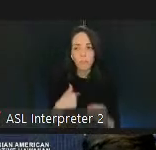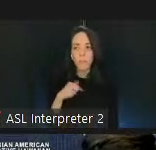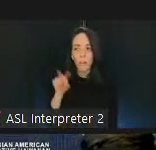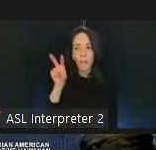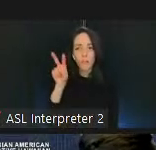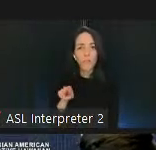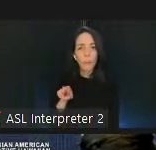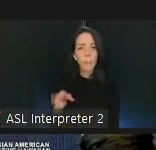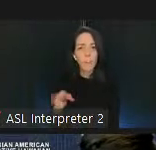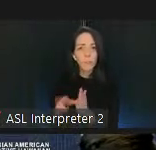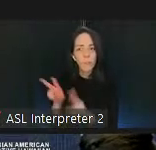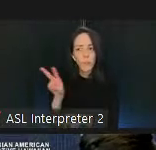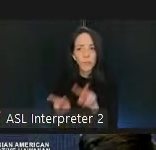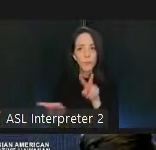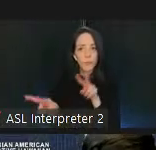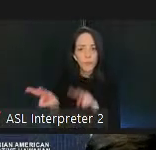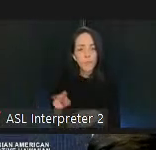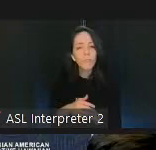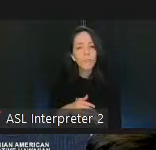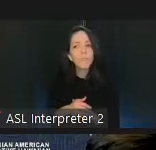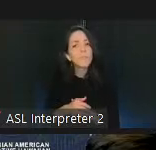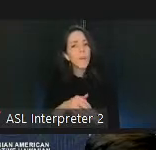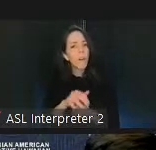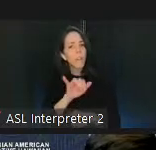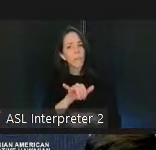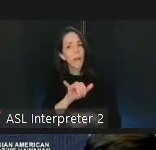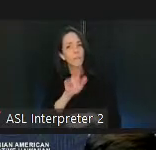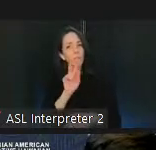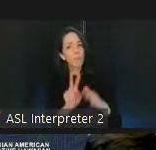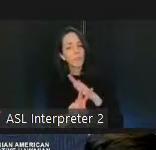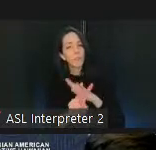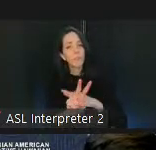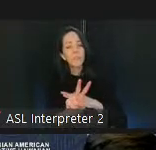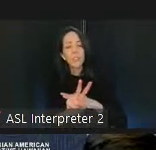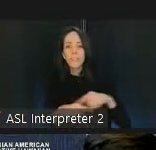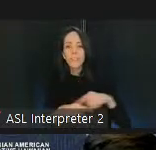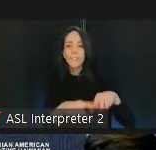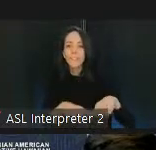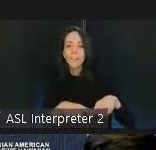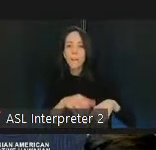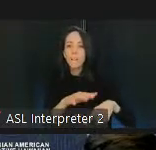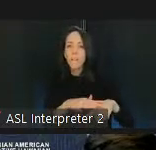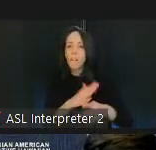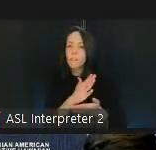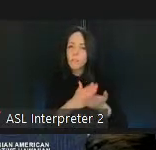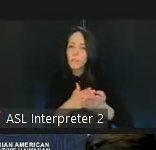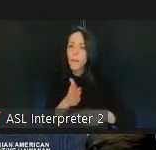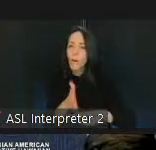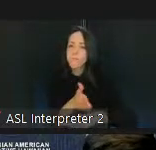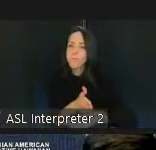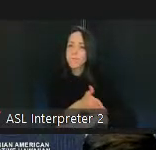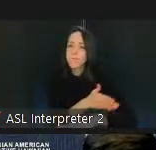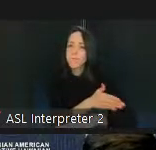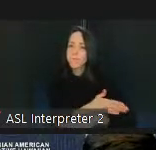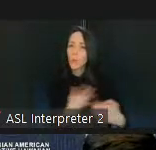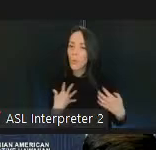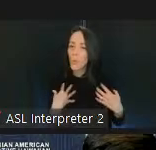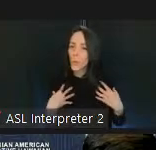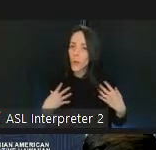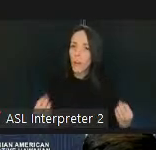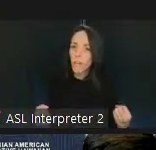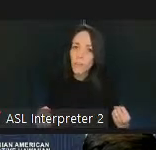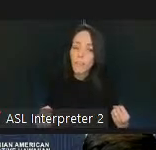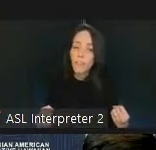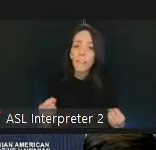are based upon some recovery in the outer years. If we have any recessionary period, if we